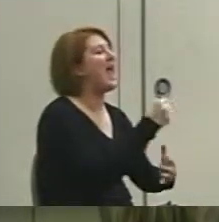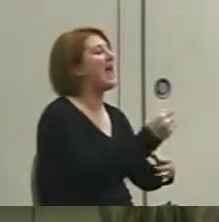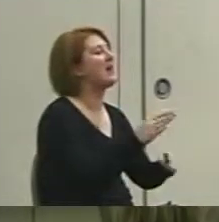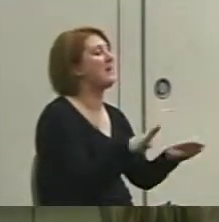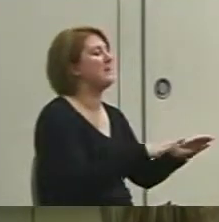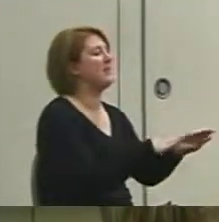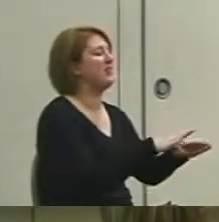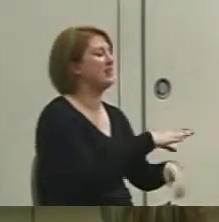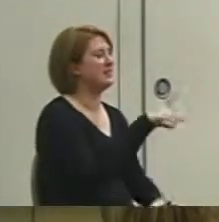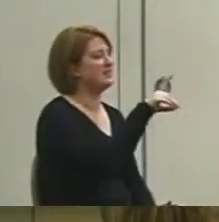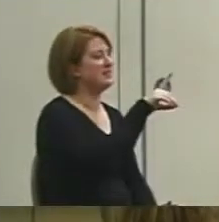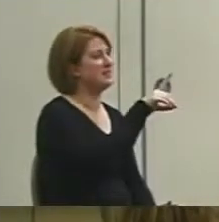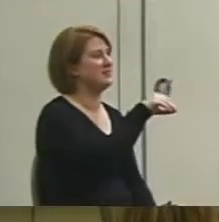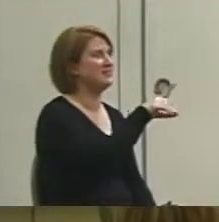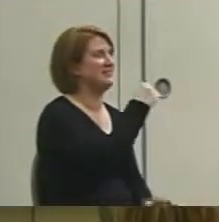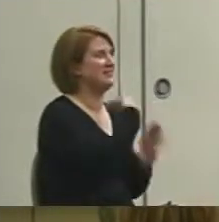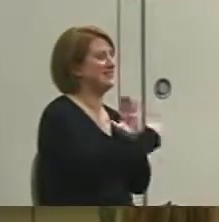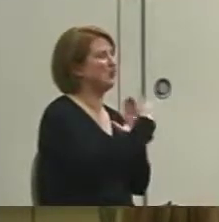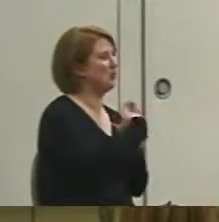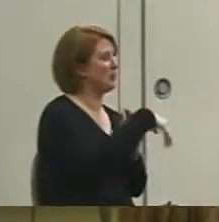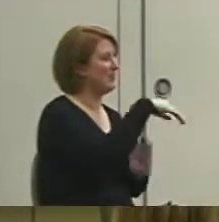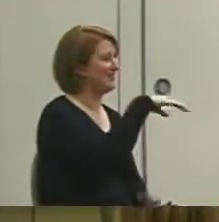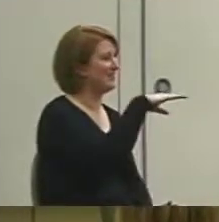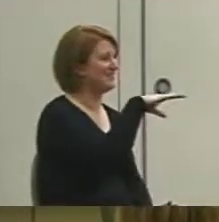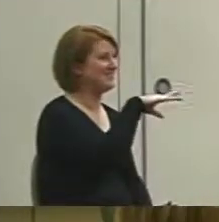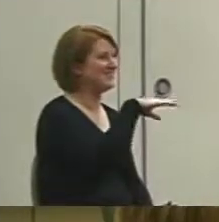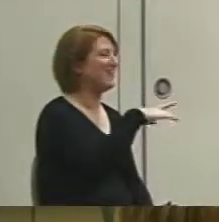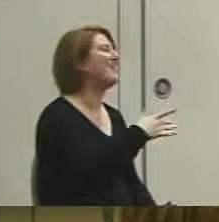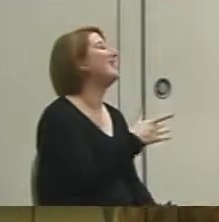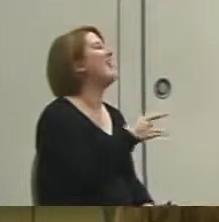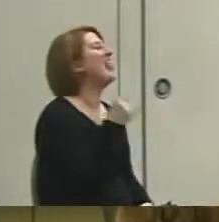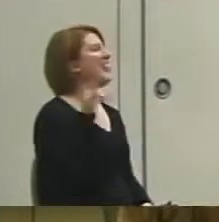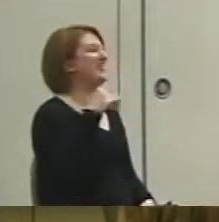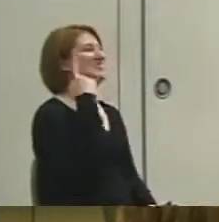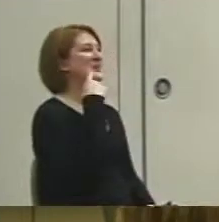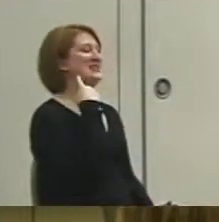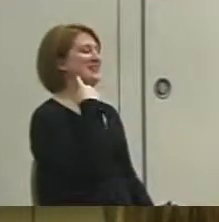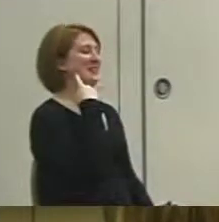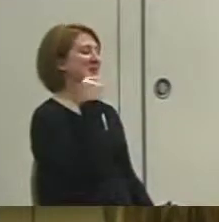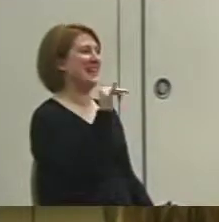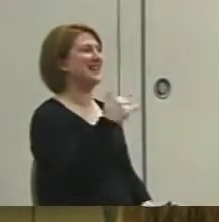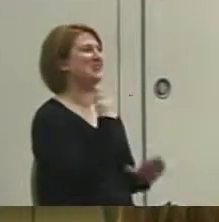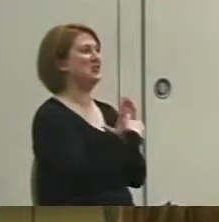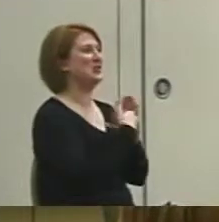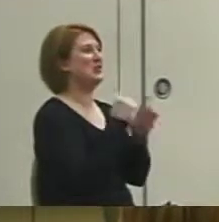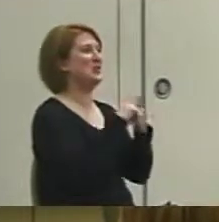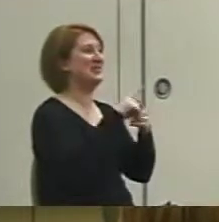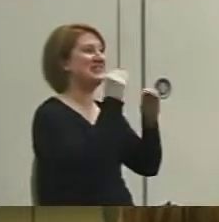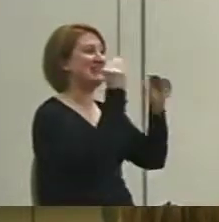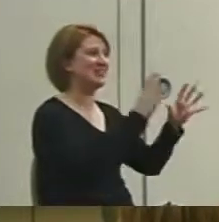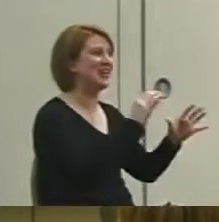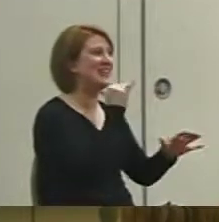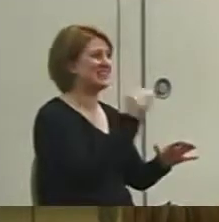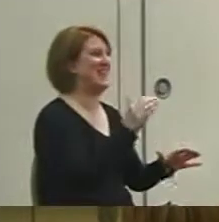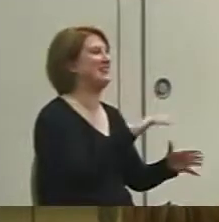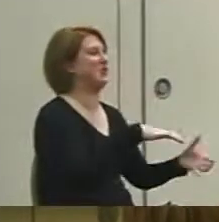that's disturbing. This one sounds like it's disturbing to the teacher. It's not disruptive to the class or the